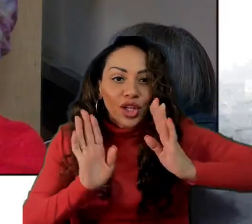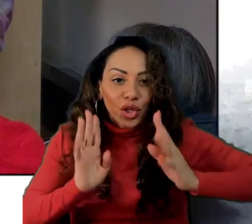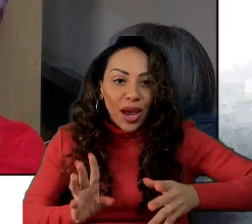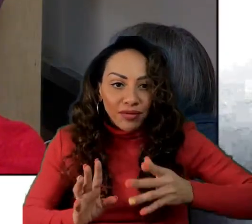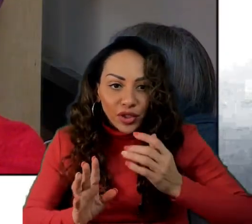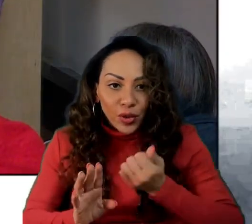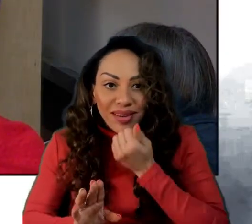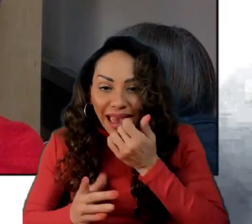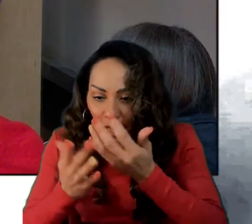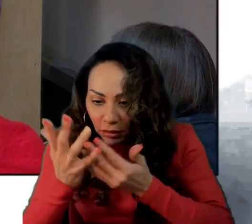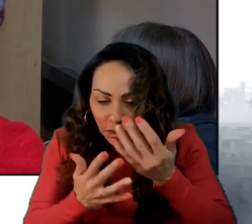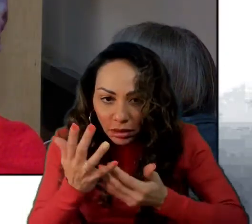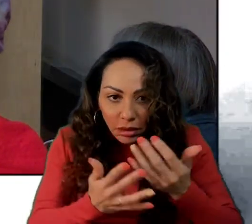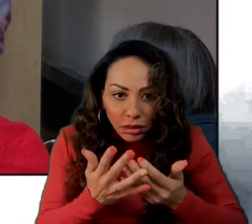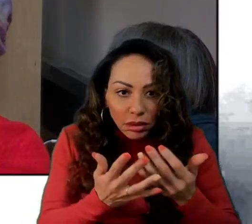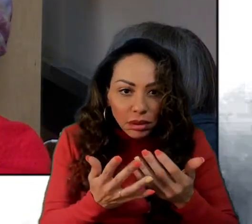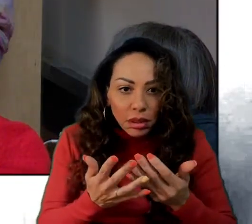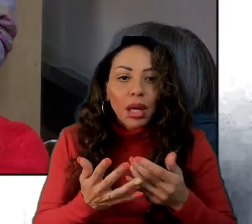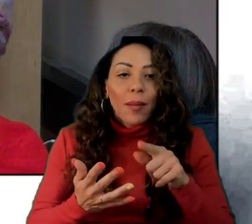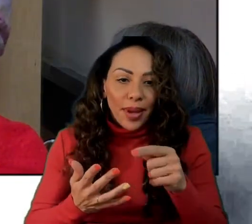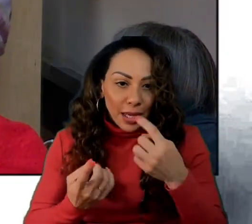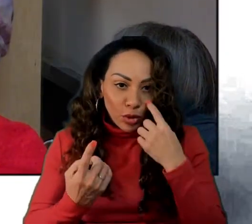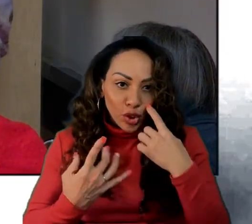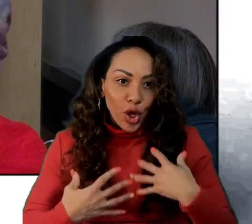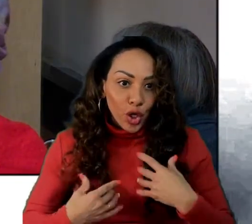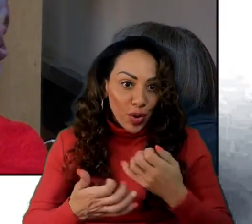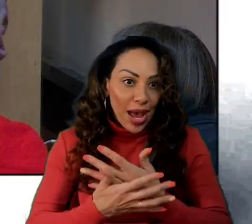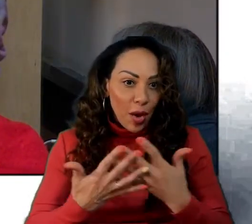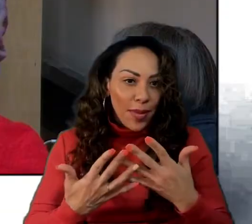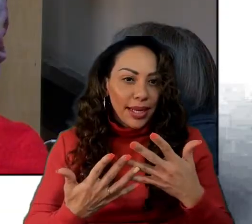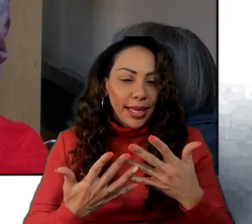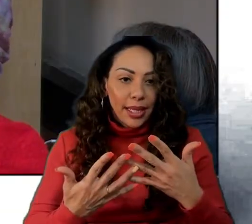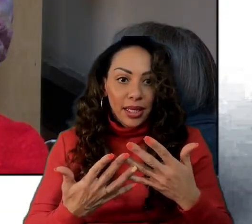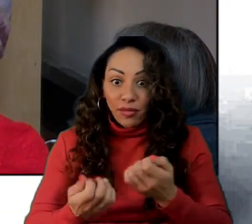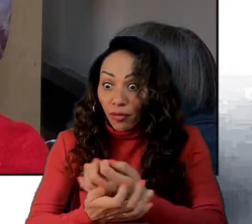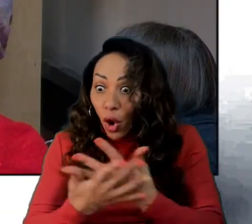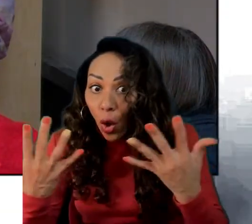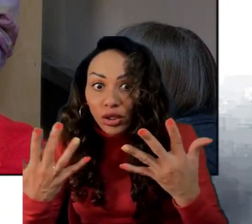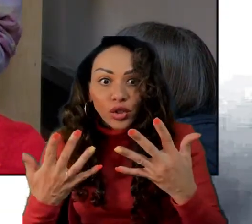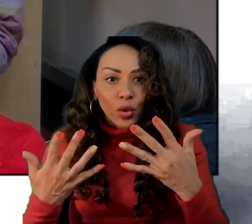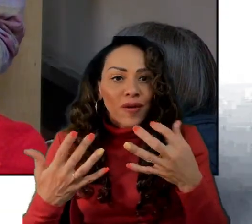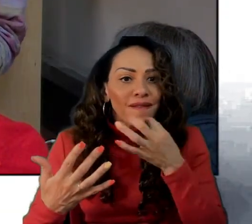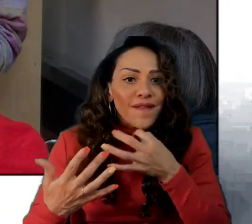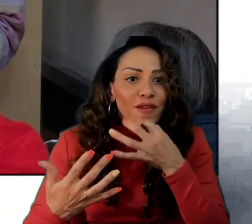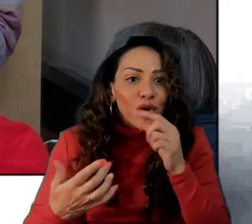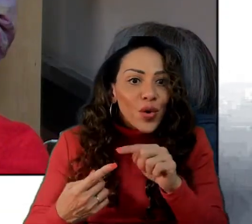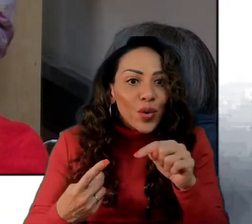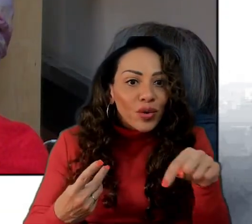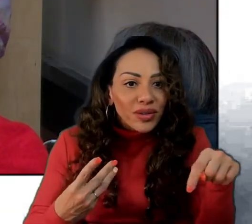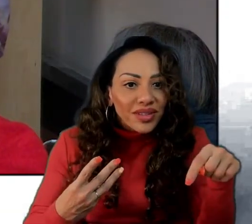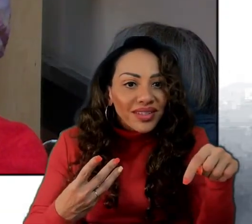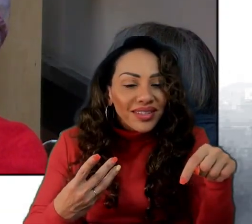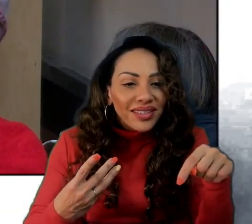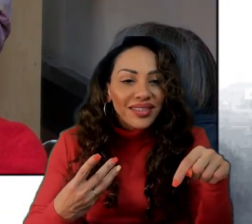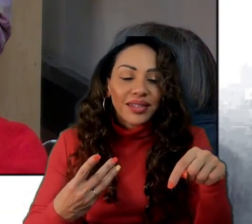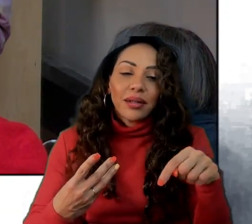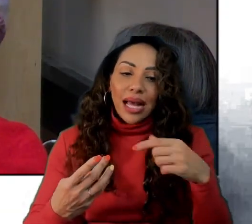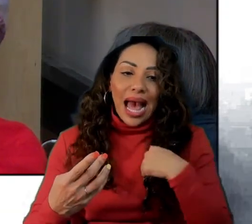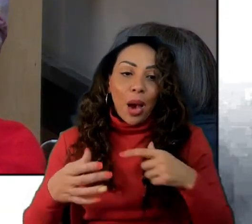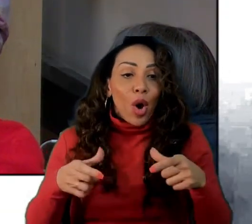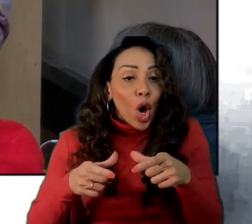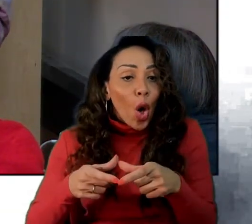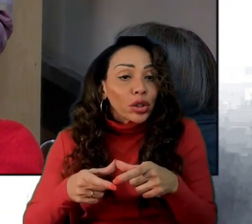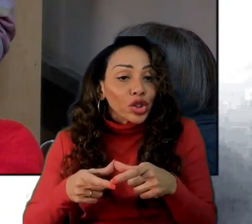every one, but it gives you an indication of the density of your culture. And we needed to have our culture happy and strong and at a